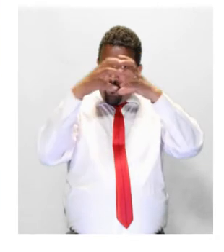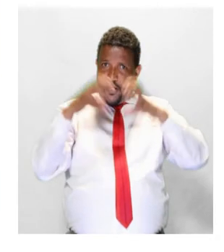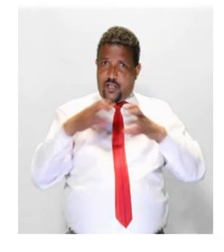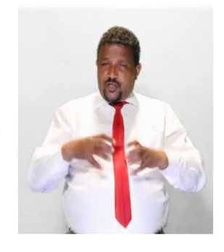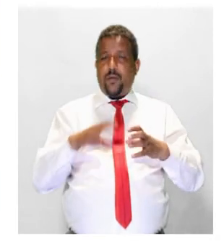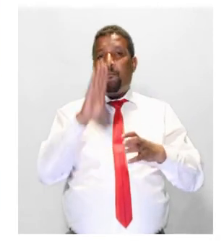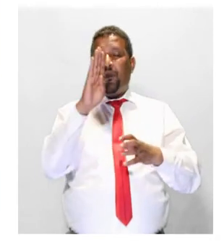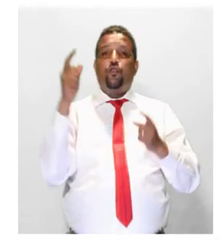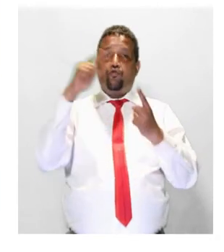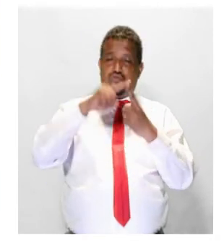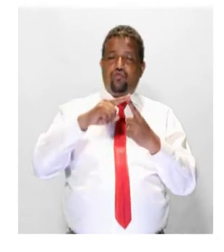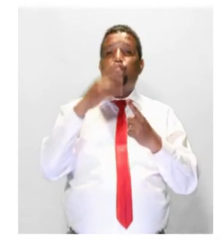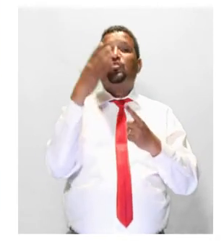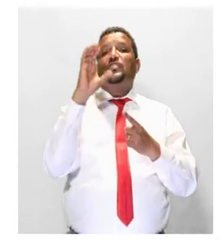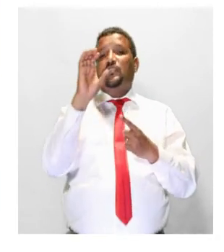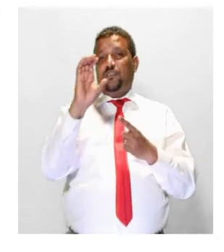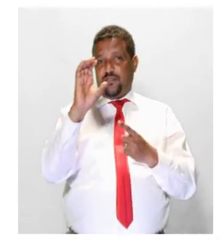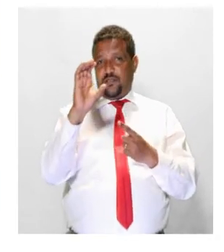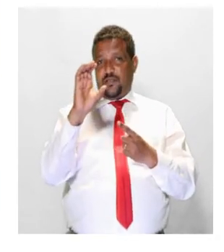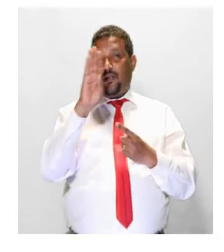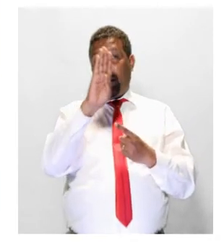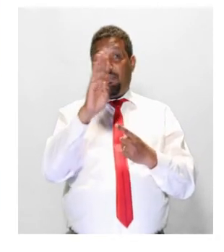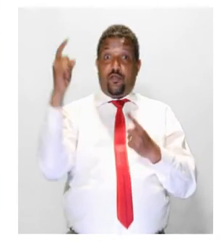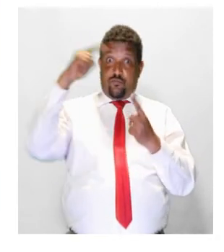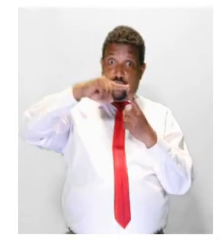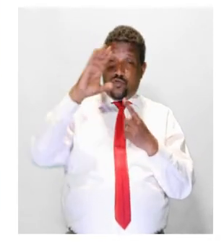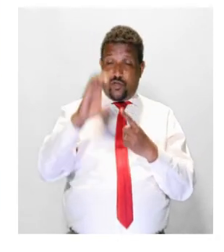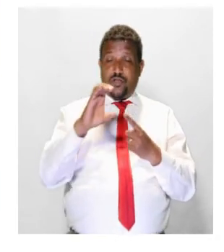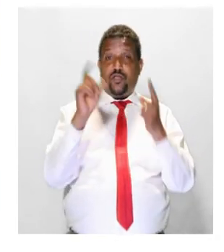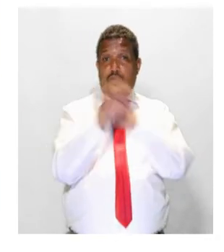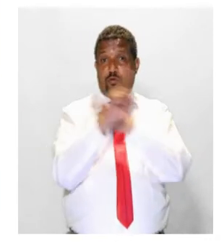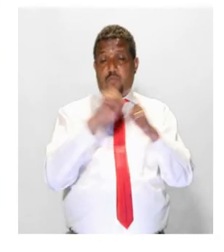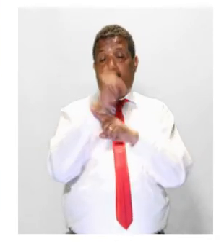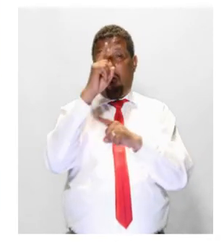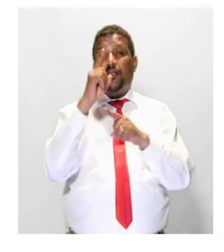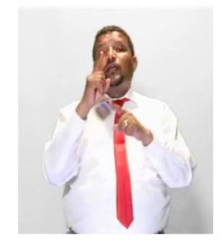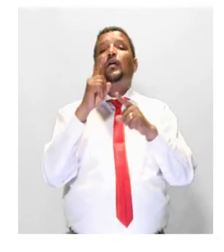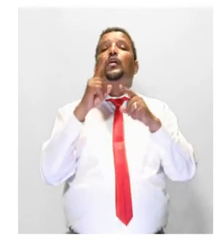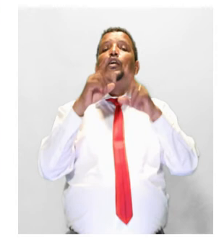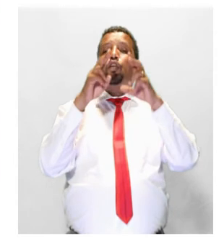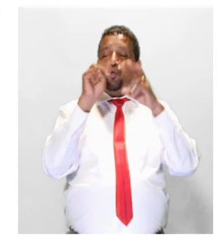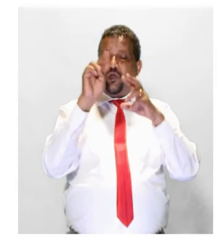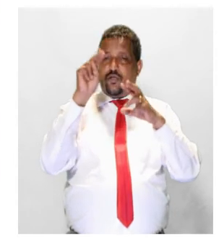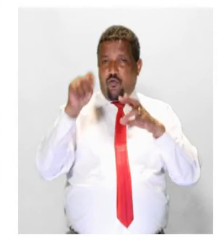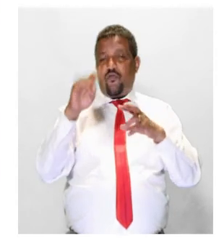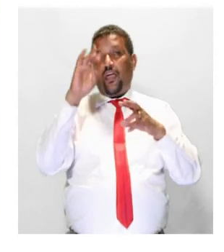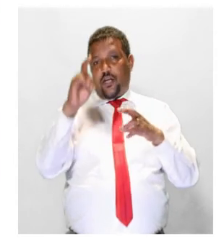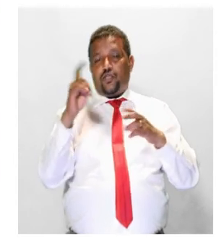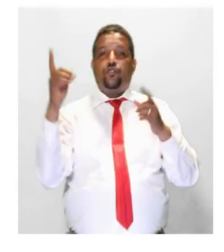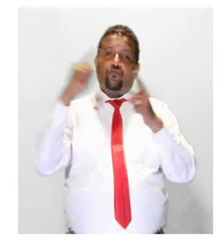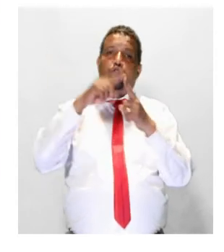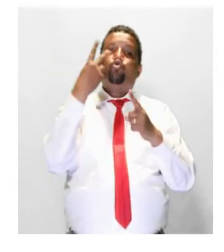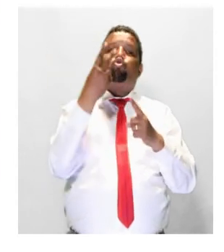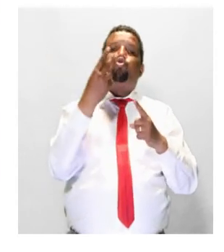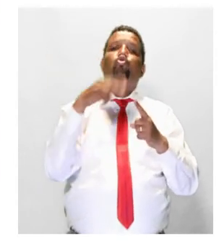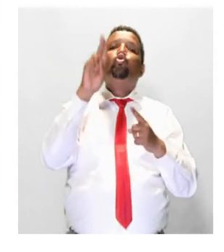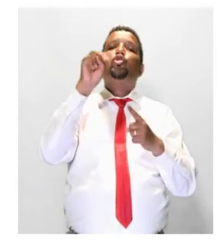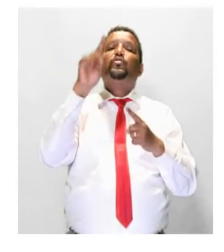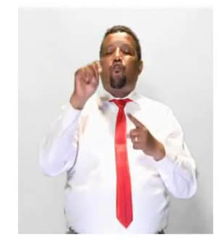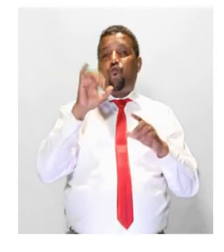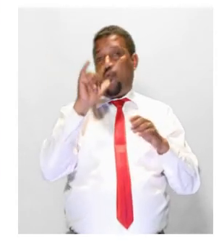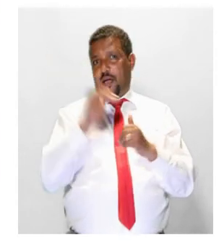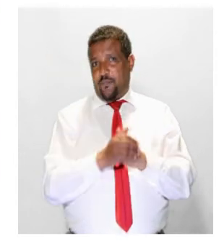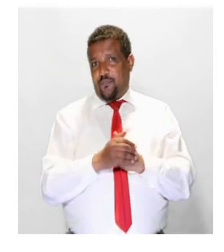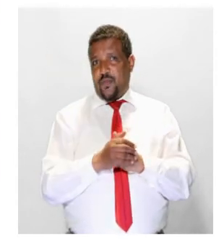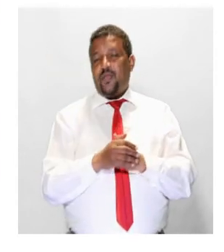to combination C, we are substituting 1 unit of x for 2 units of y. Similarly, when we